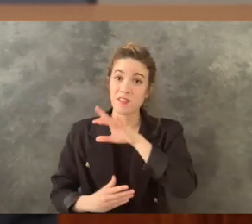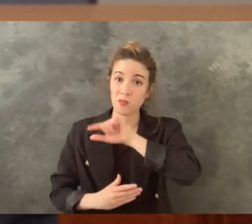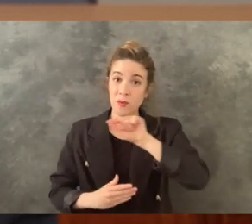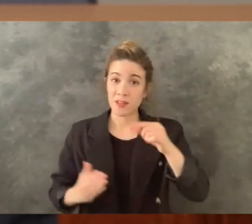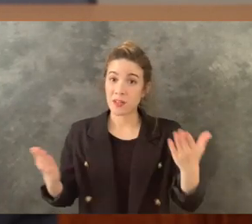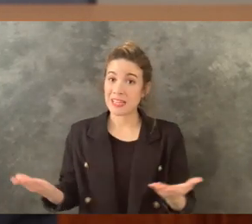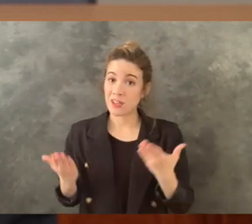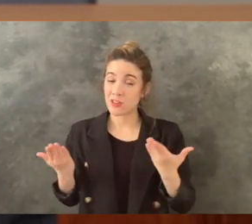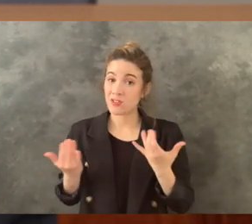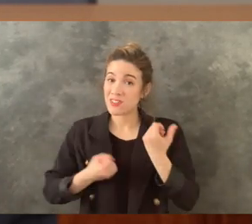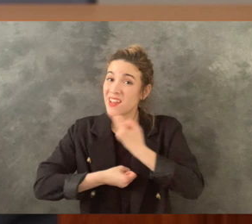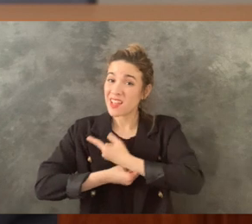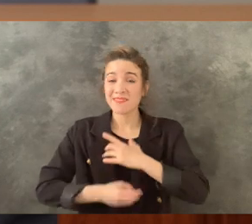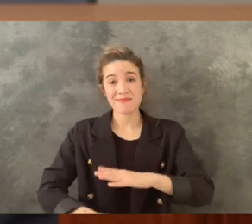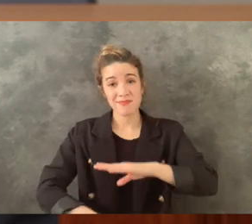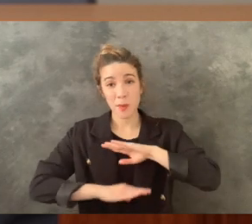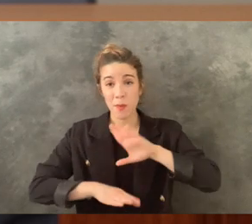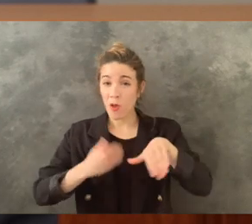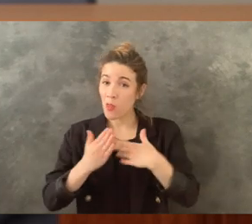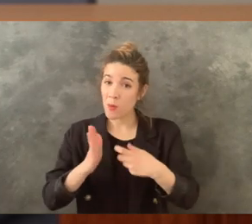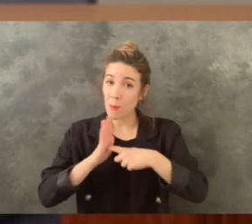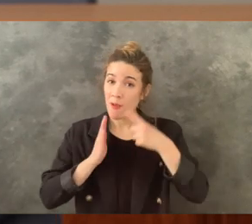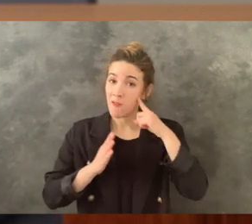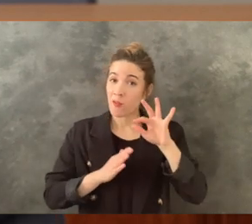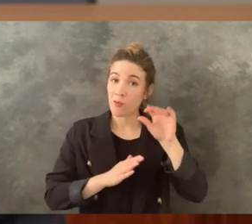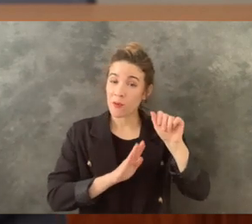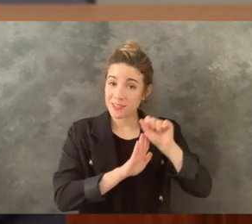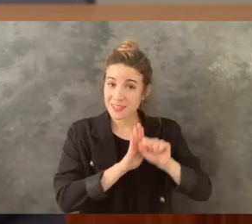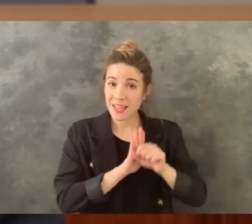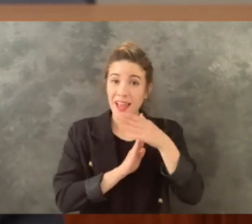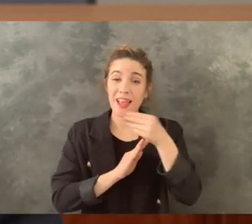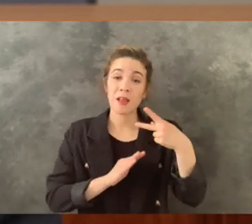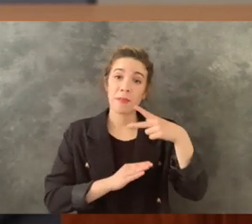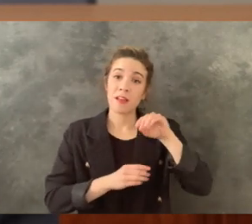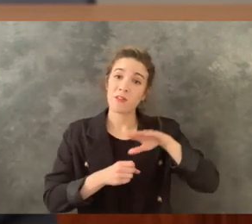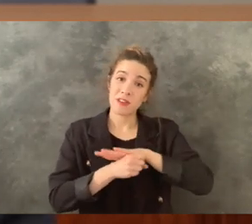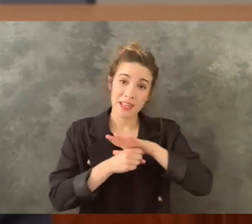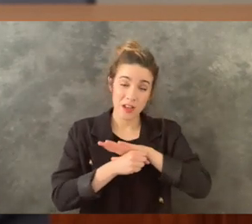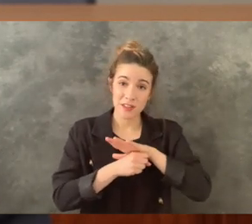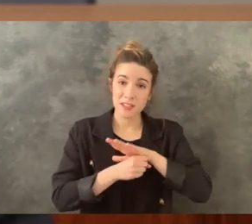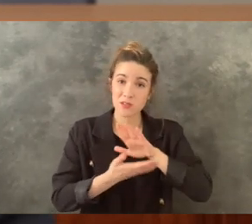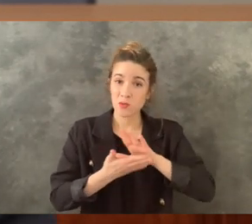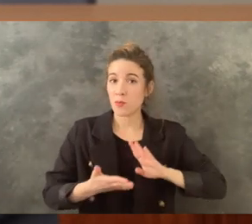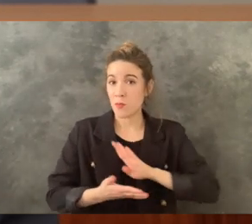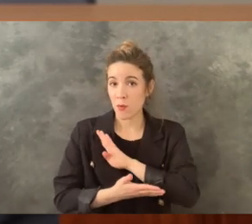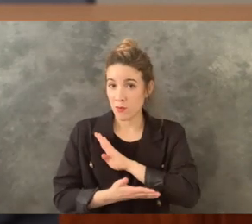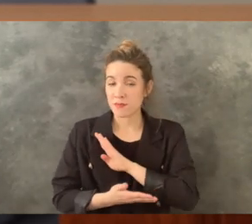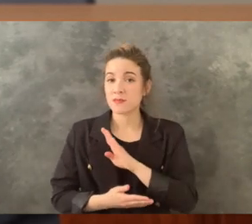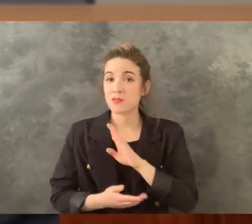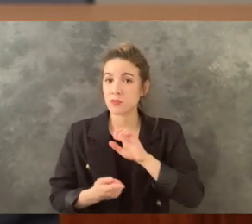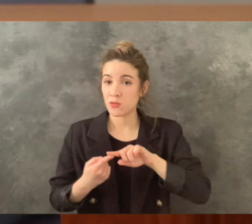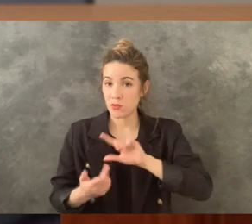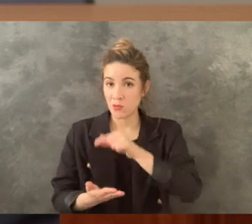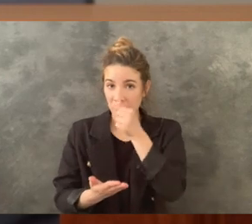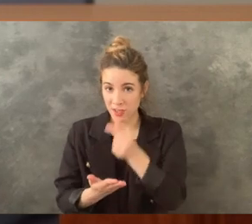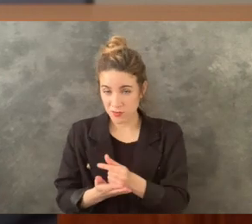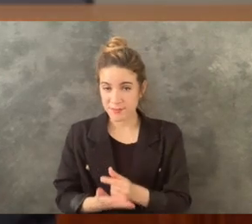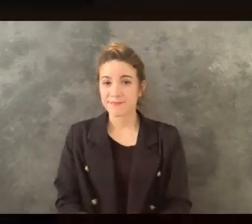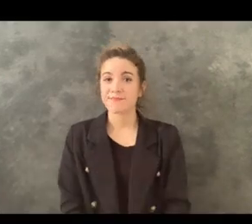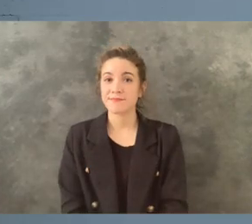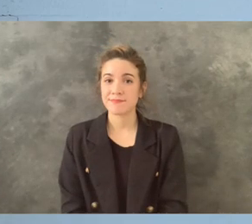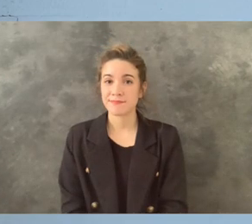here today has met the Florida State and Pasco County School Board requirements for high school graduation